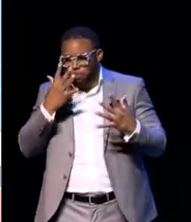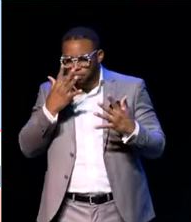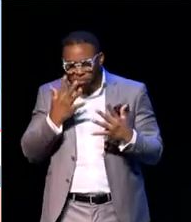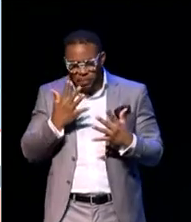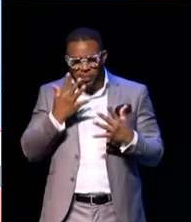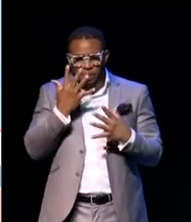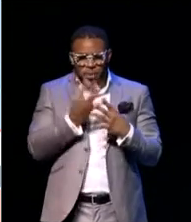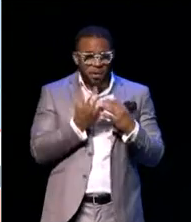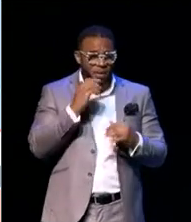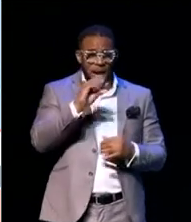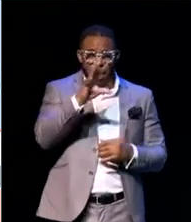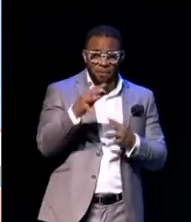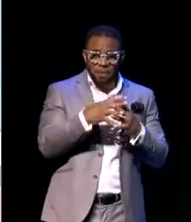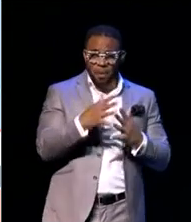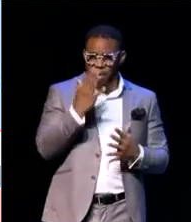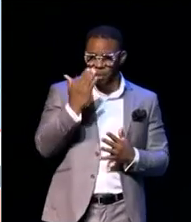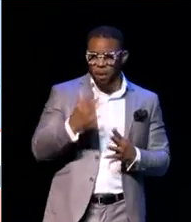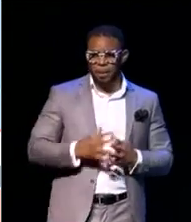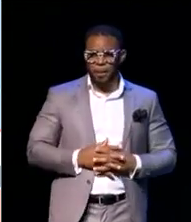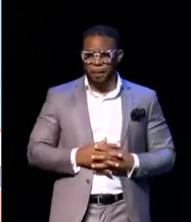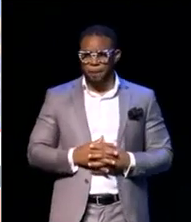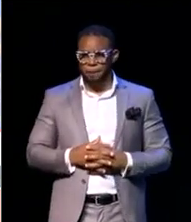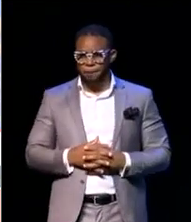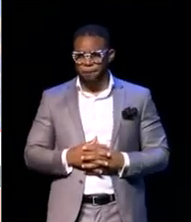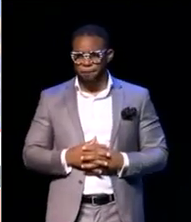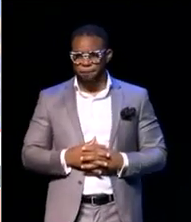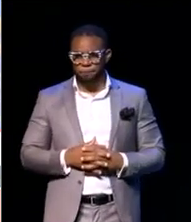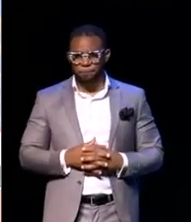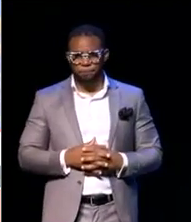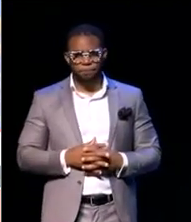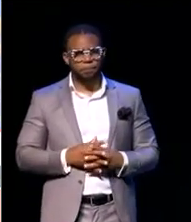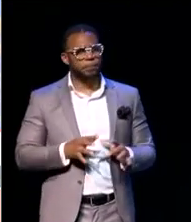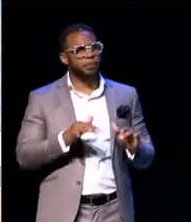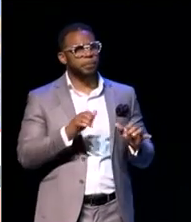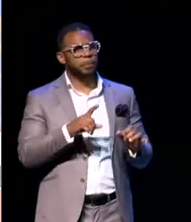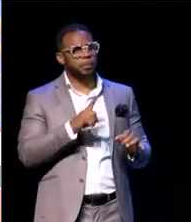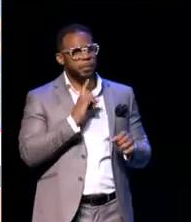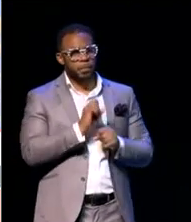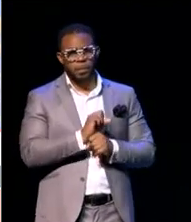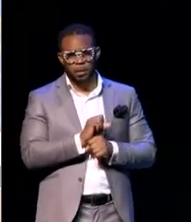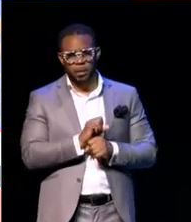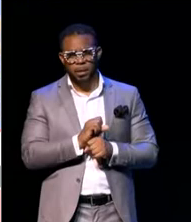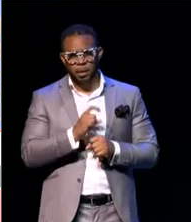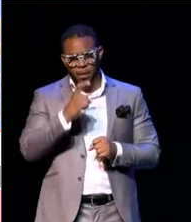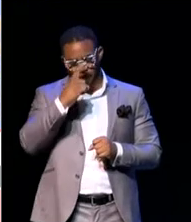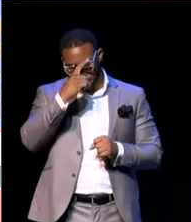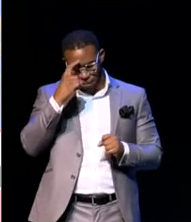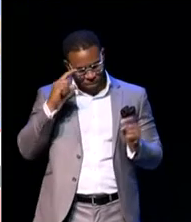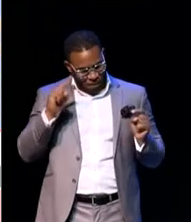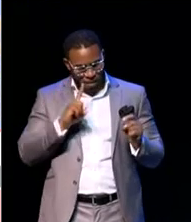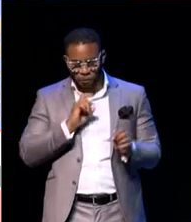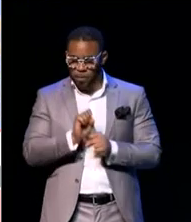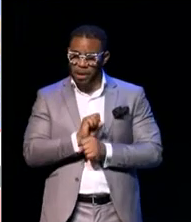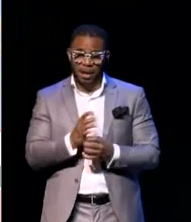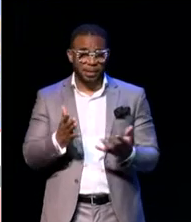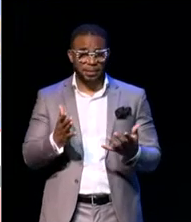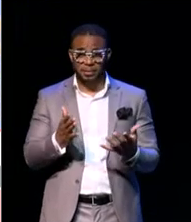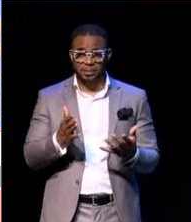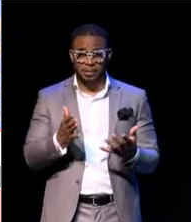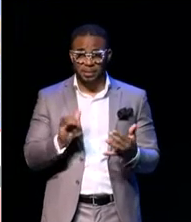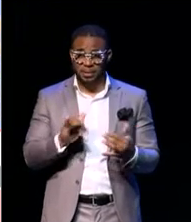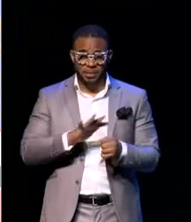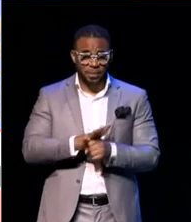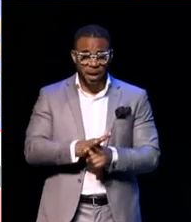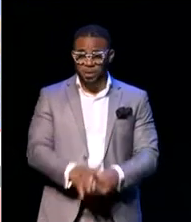for African Americans? Yes, and that is really a very painful reality of